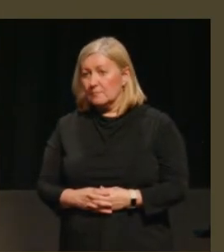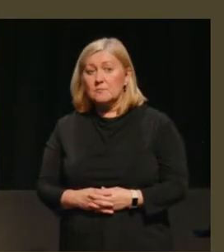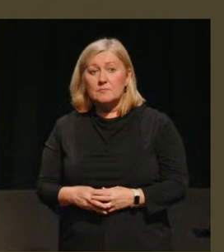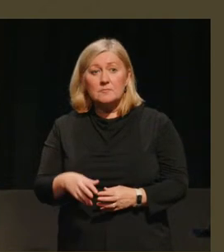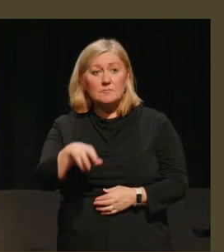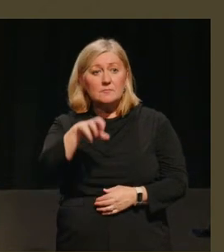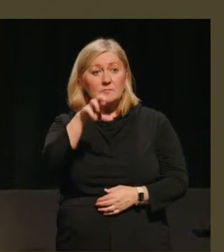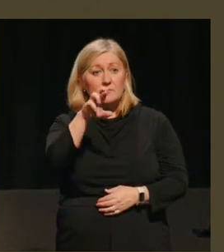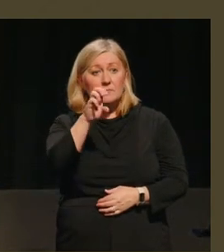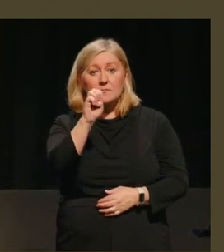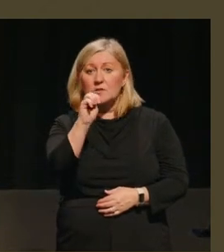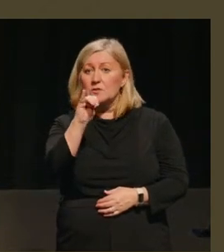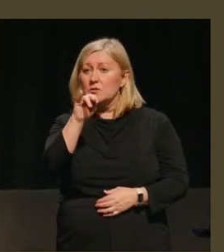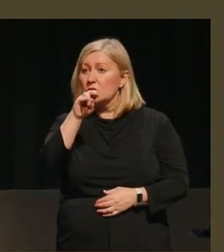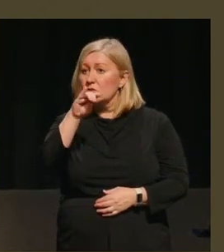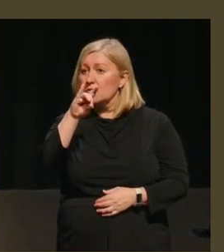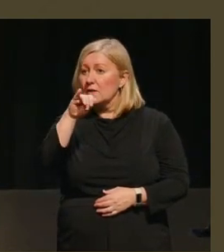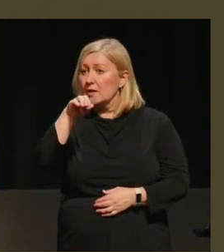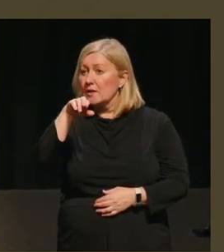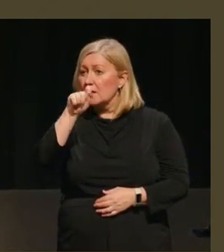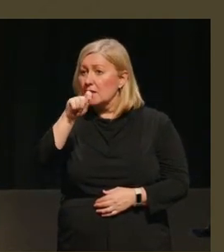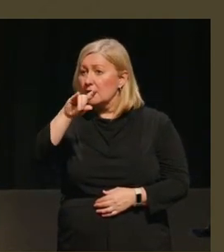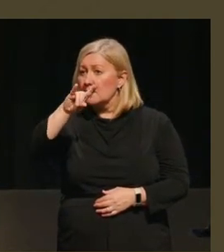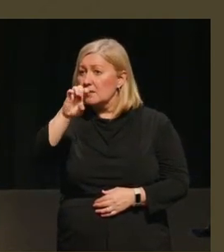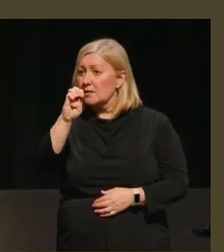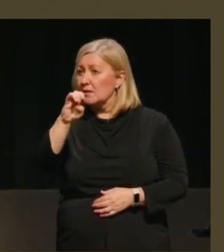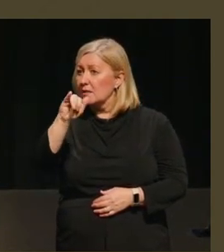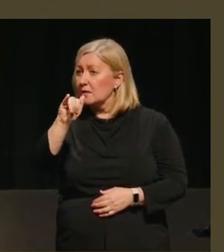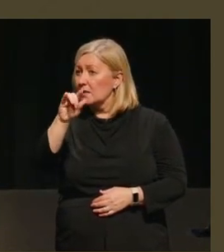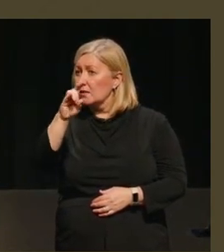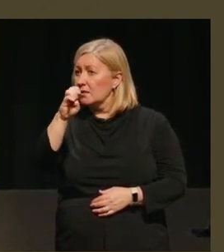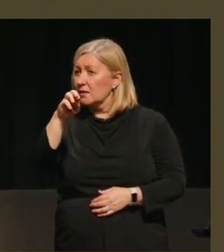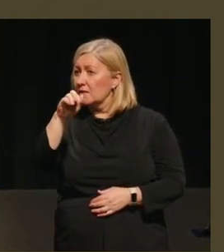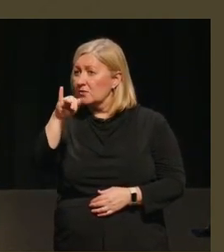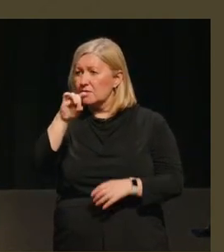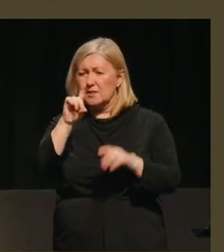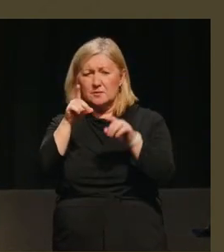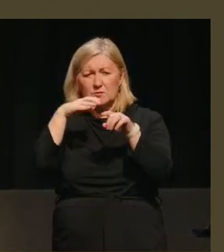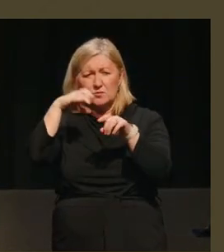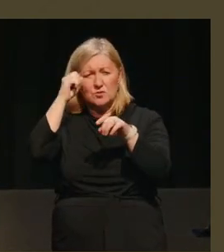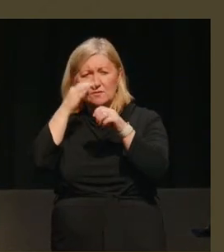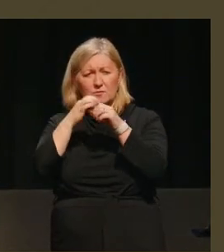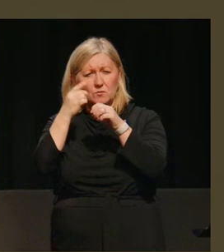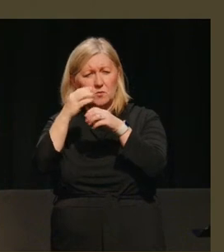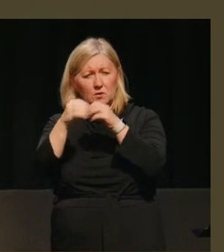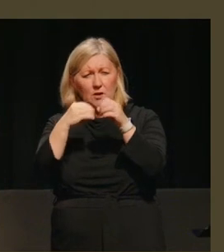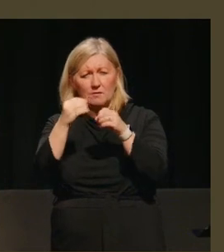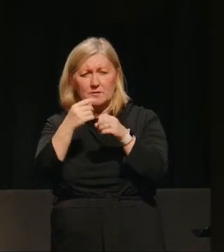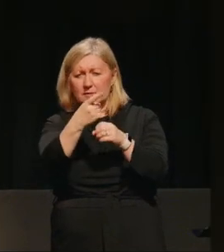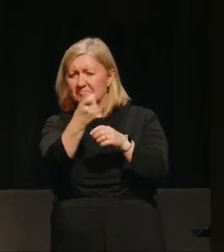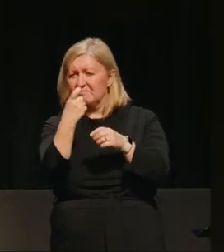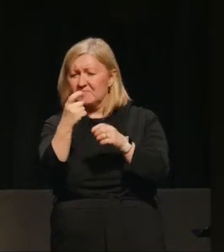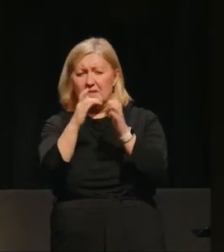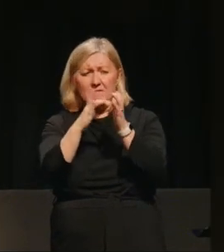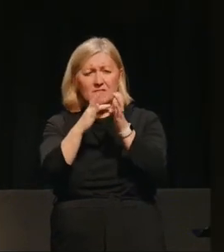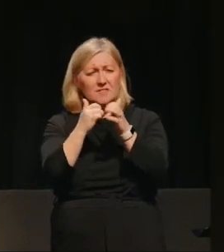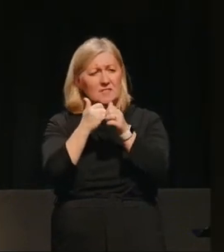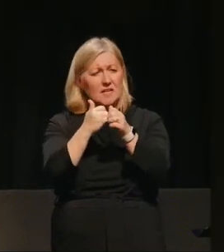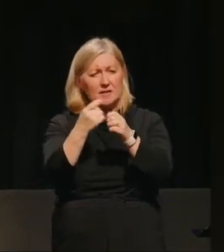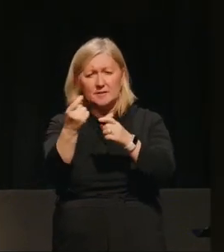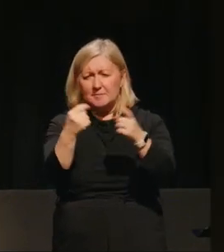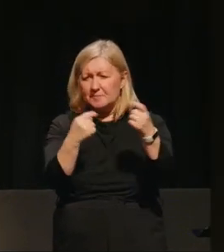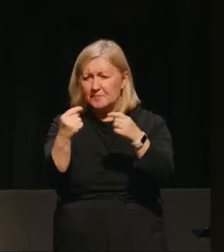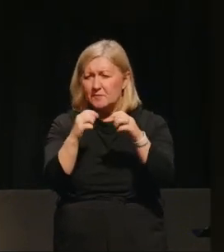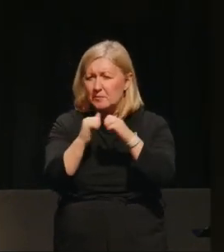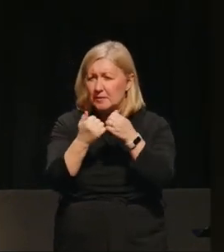Reinhard Heydrich, chief of the Reich Security Main Office, summoned 15 delegates to a meeting in a lakeside